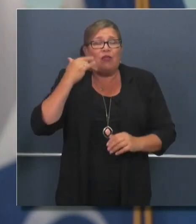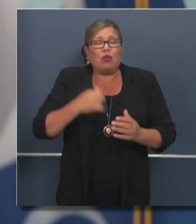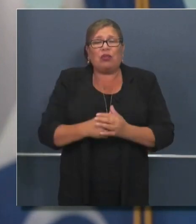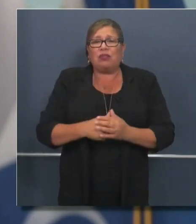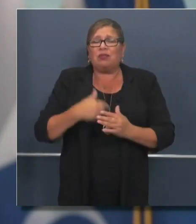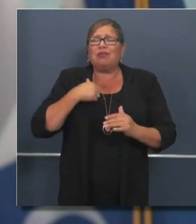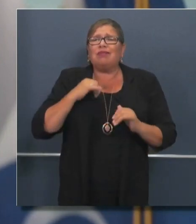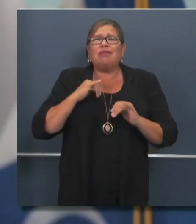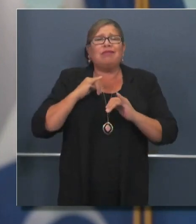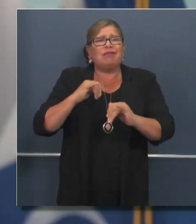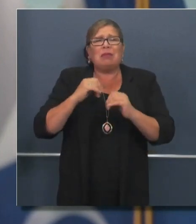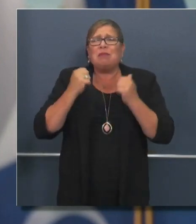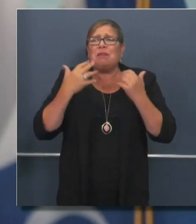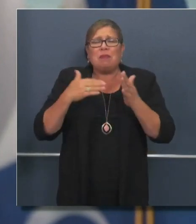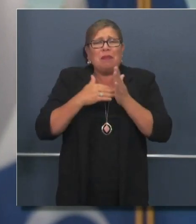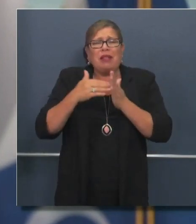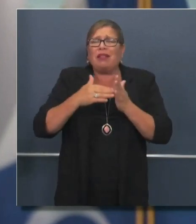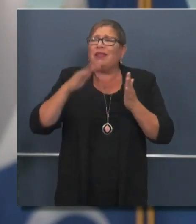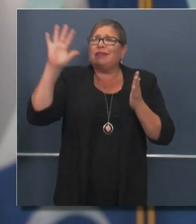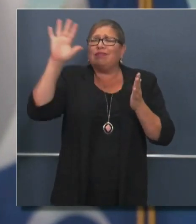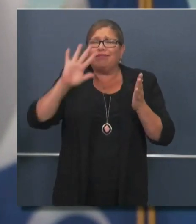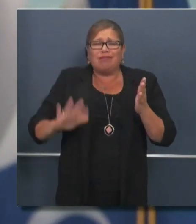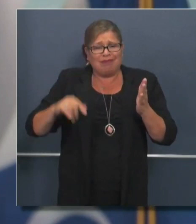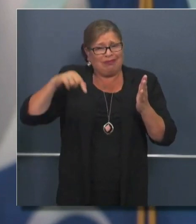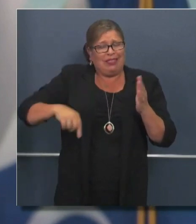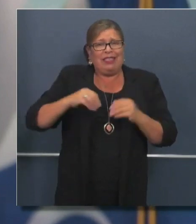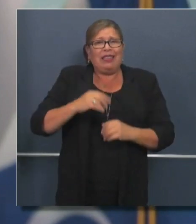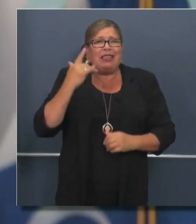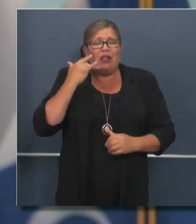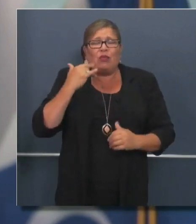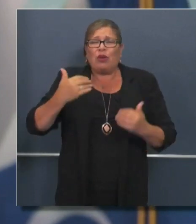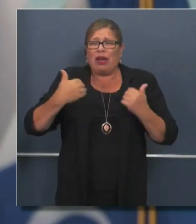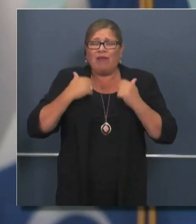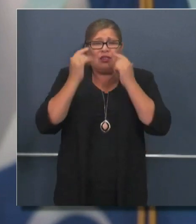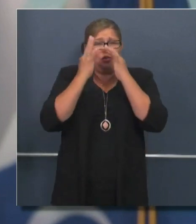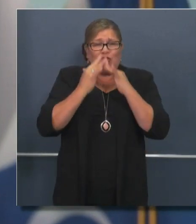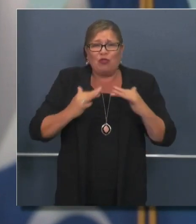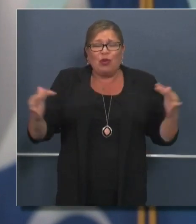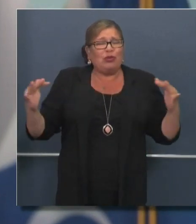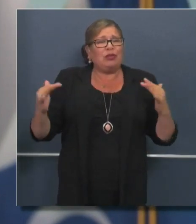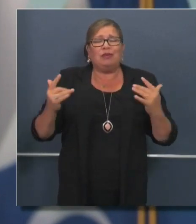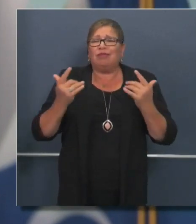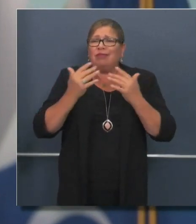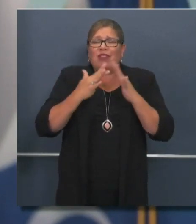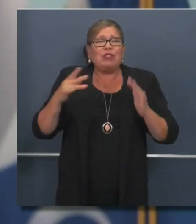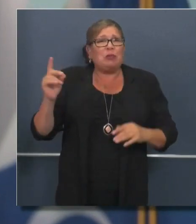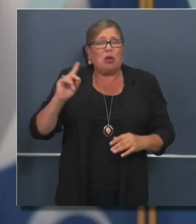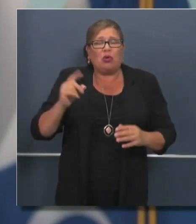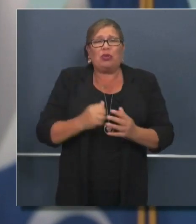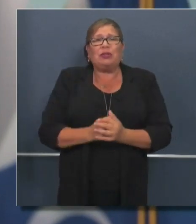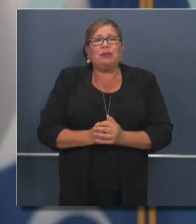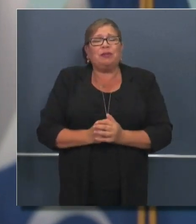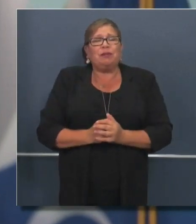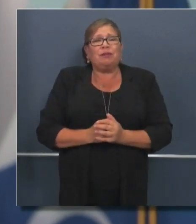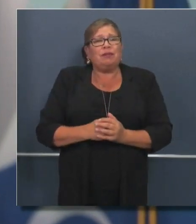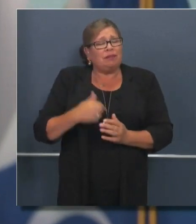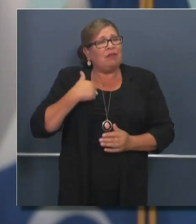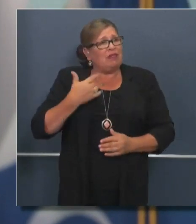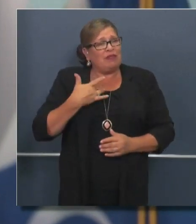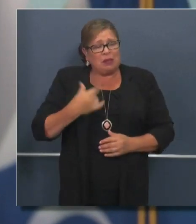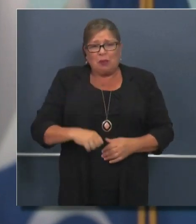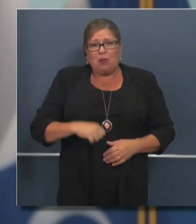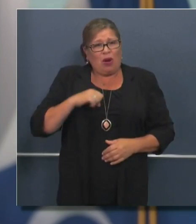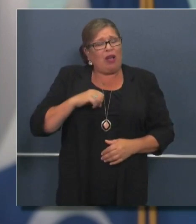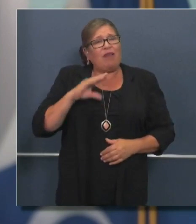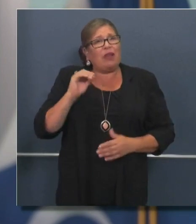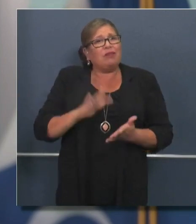others, in the most diverse state in the world's most diverse democracy. It's a point of pride, and it's also a point of privilege